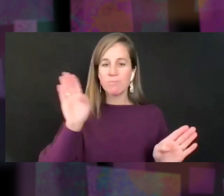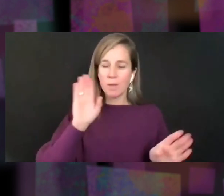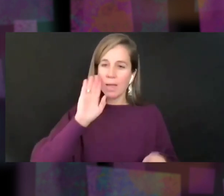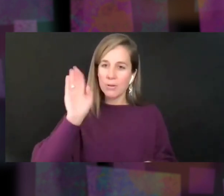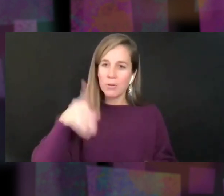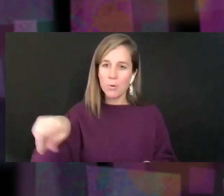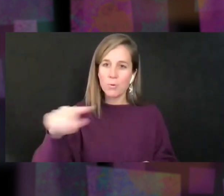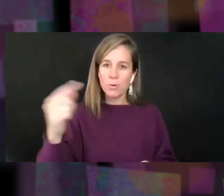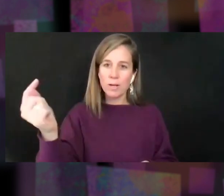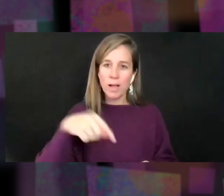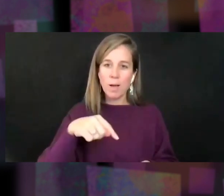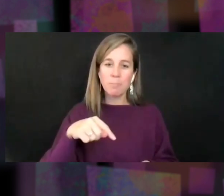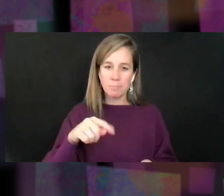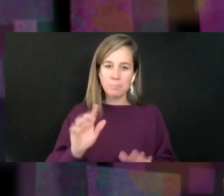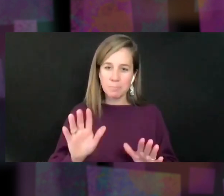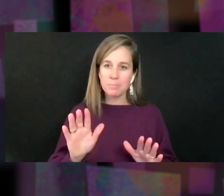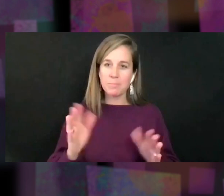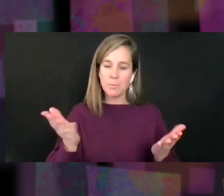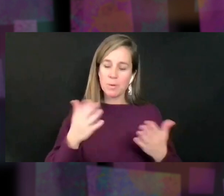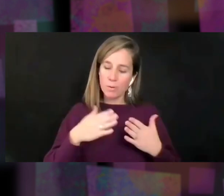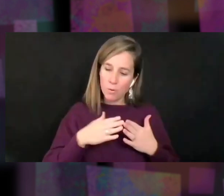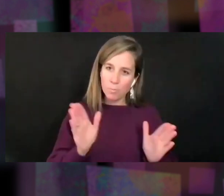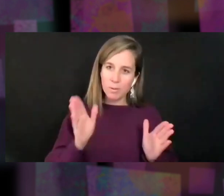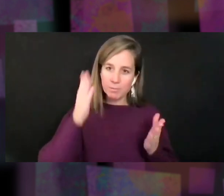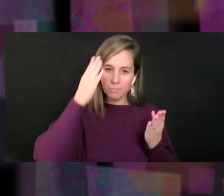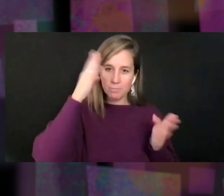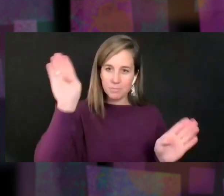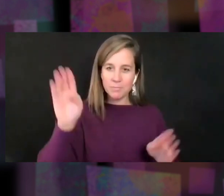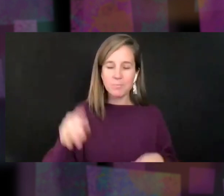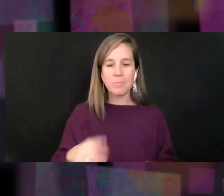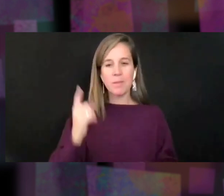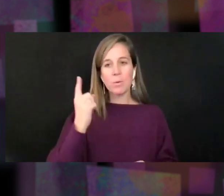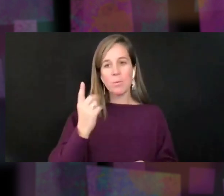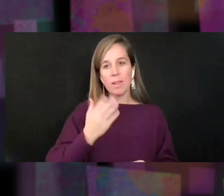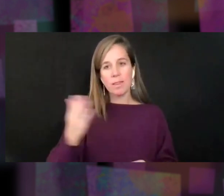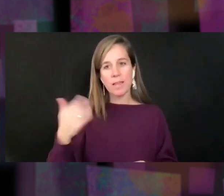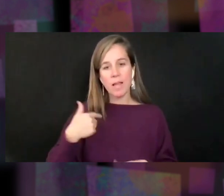One of the things I wanted to ask you all today is that